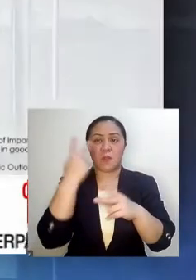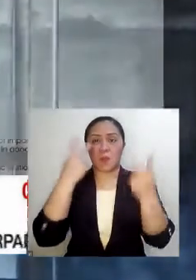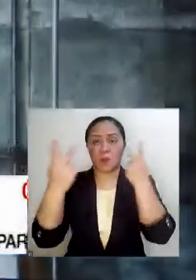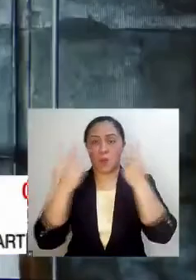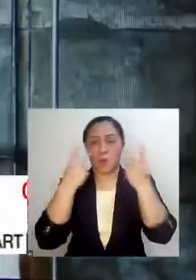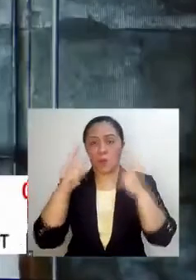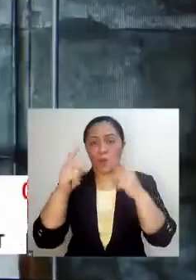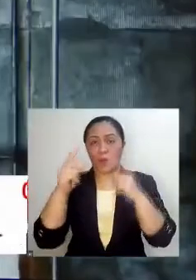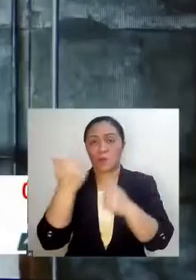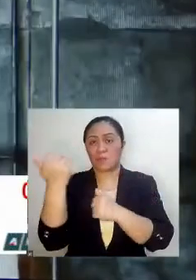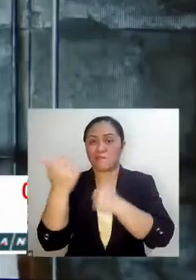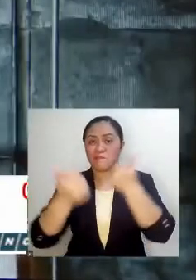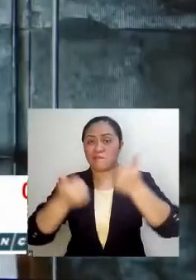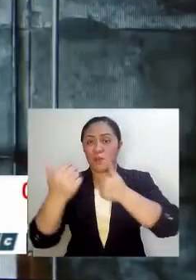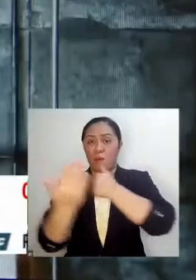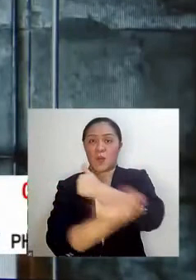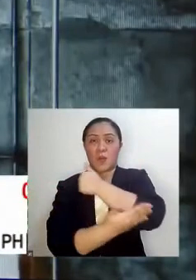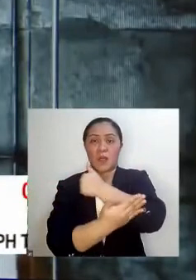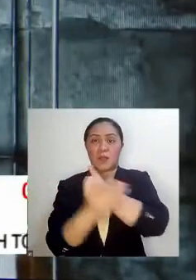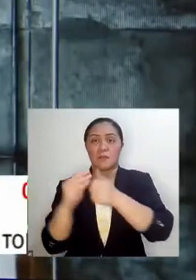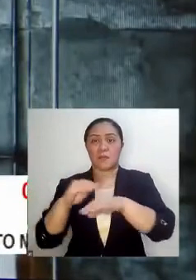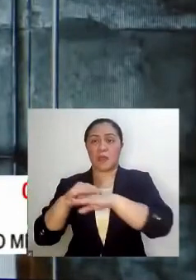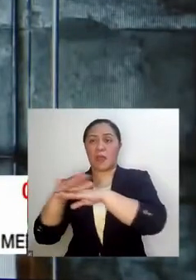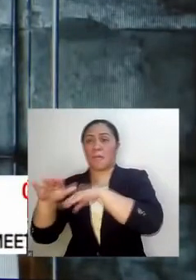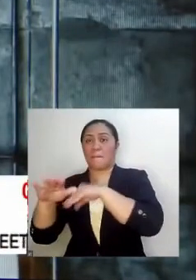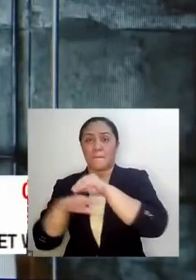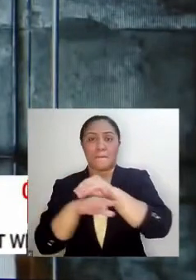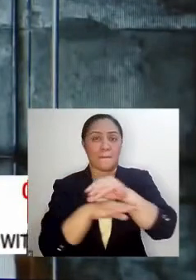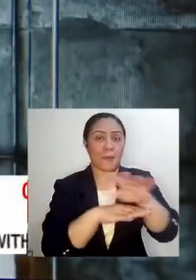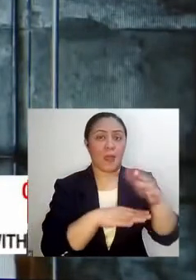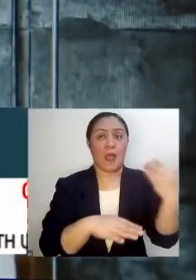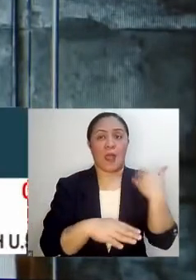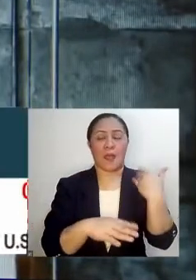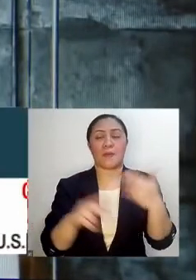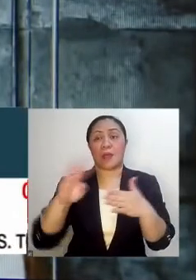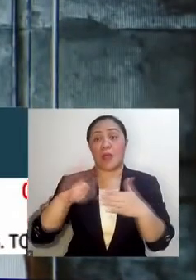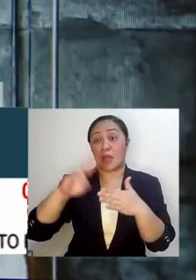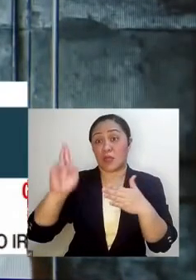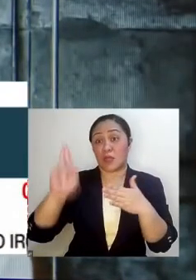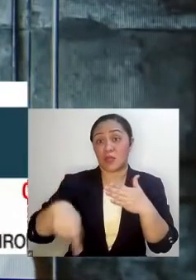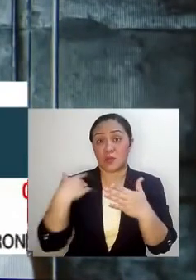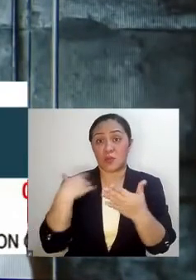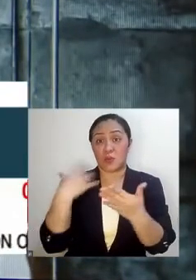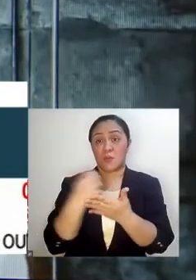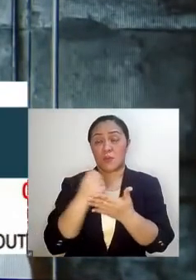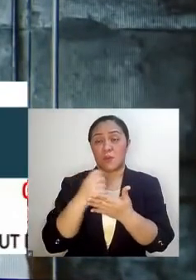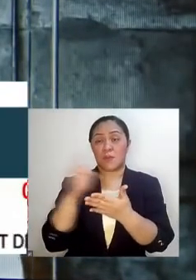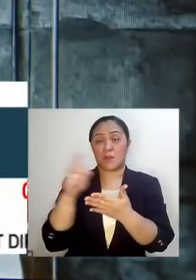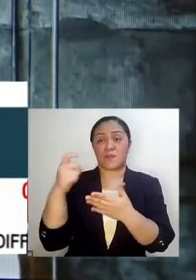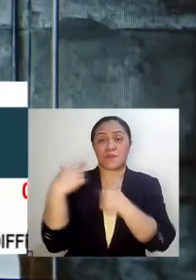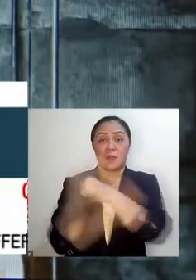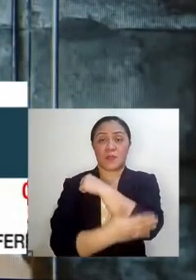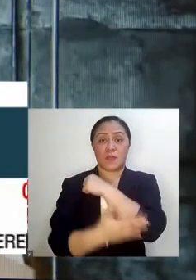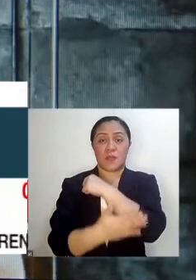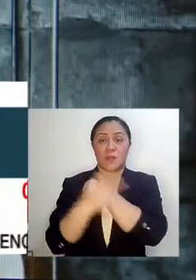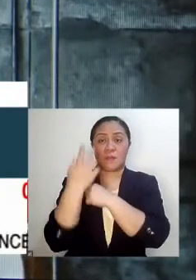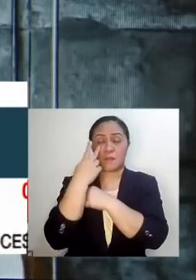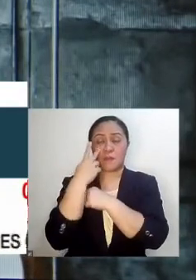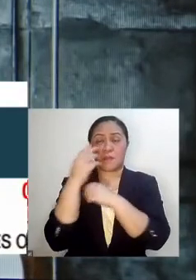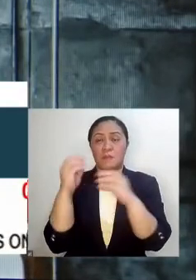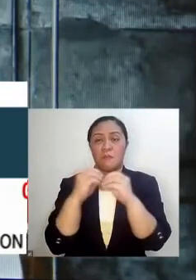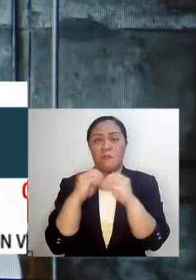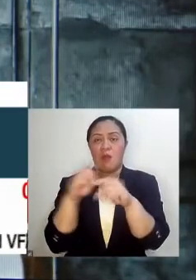affected the most. According to the simulation results, the countries that rely more heavily on